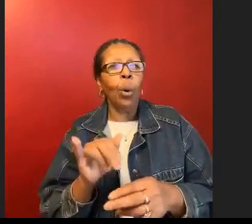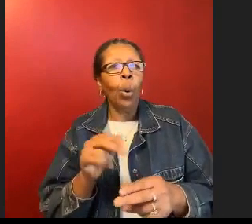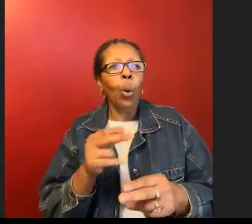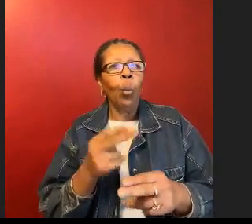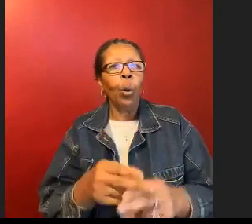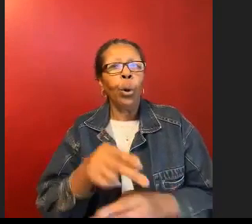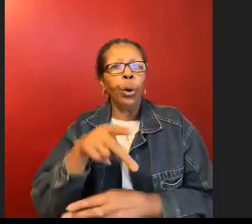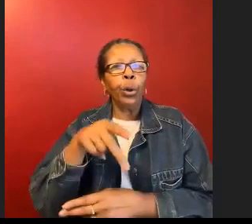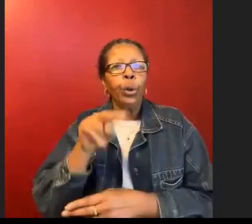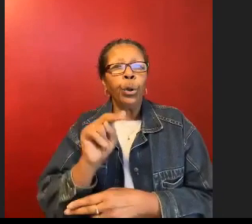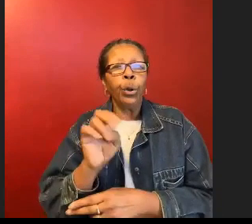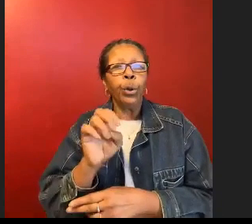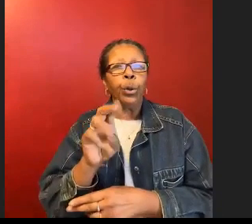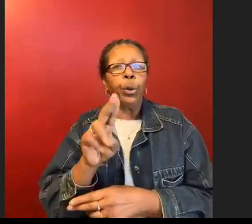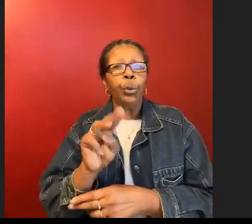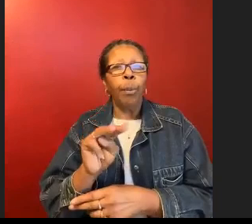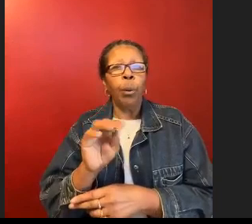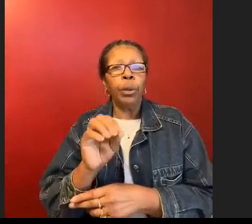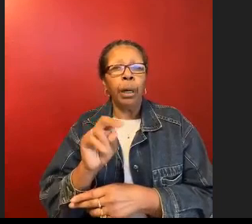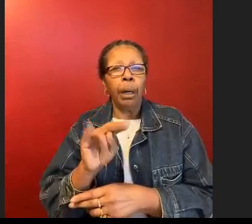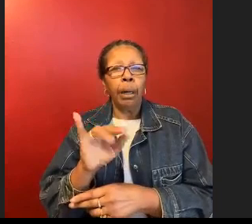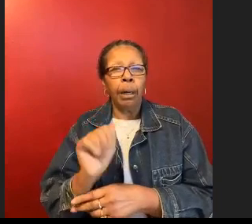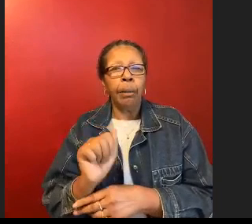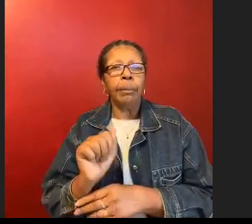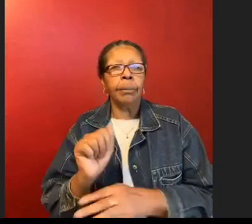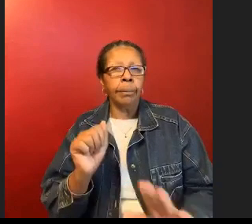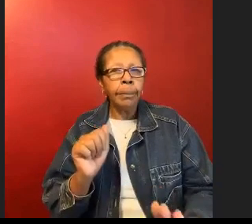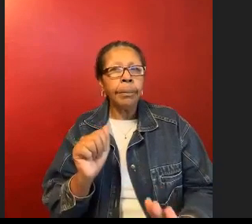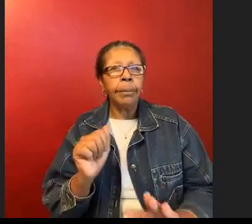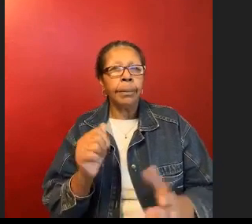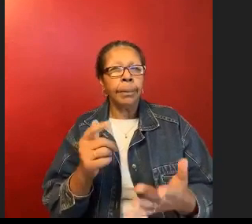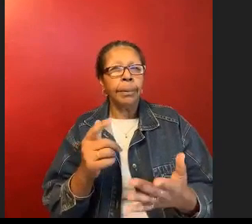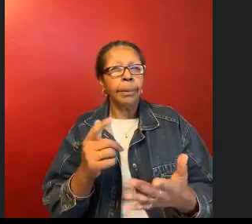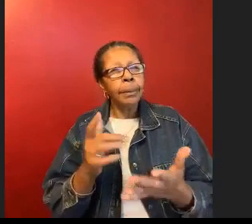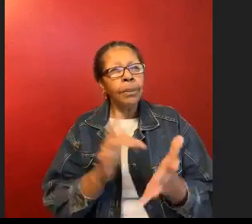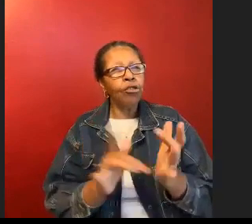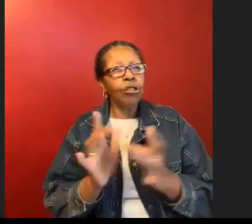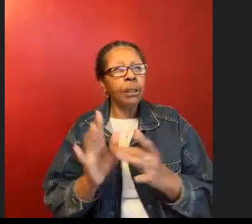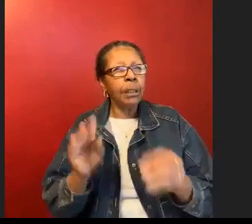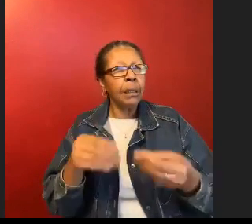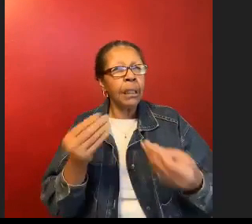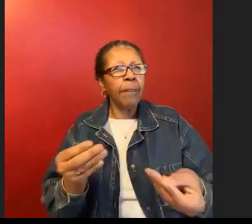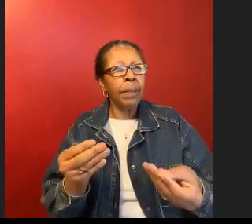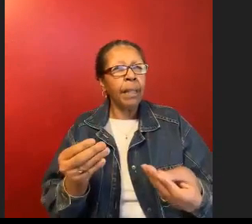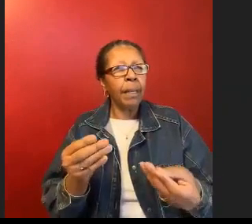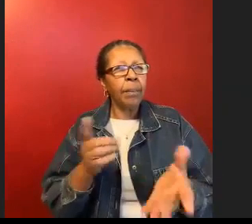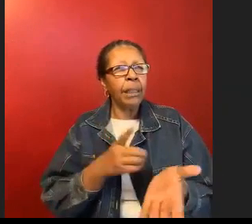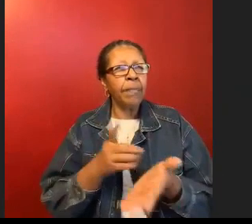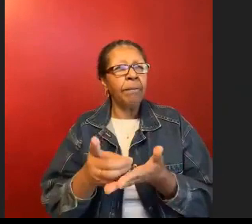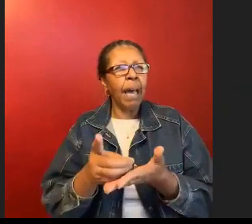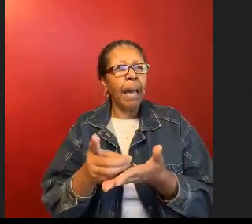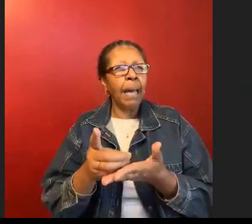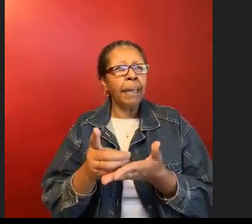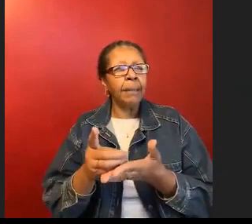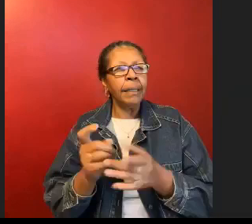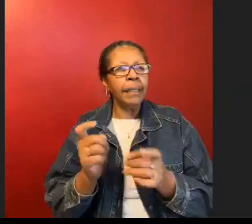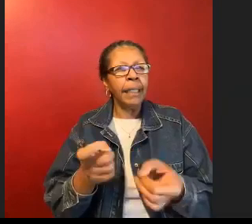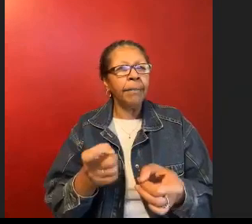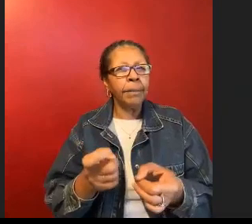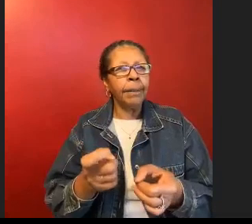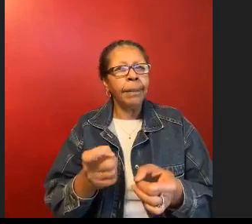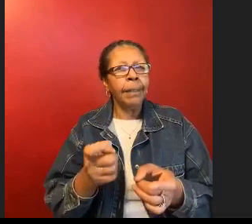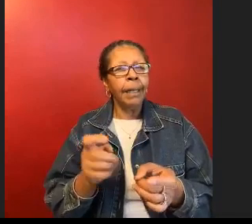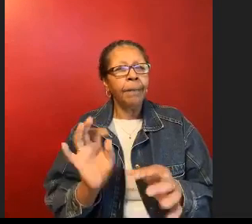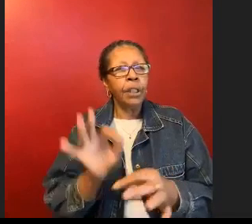is giving them a divine impartation of the spirit. And this is important because he does not say to them these